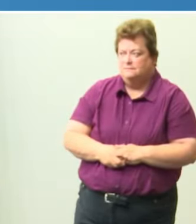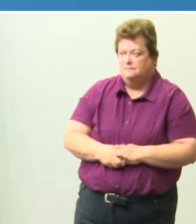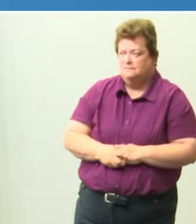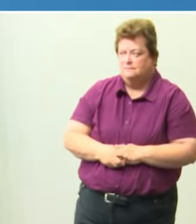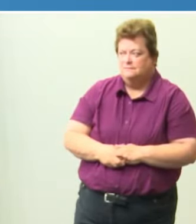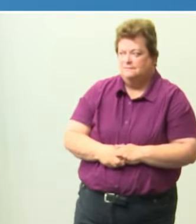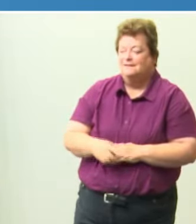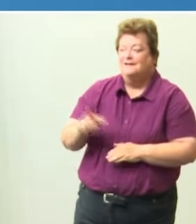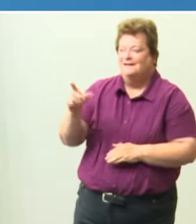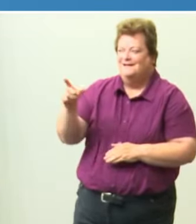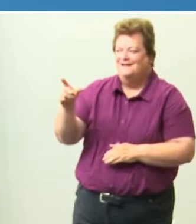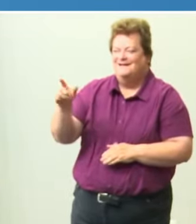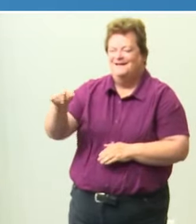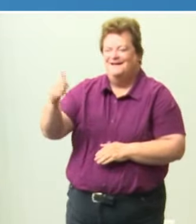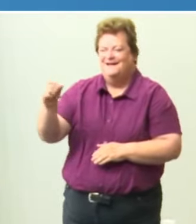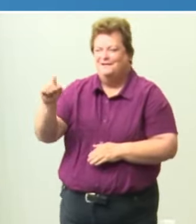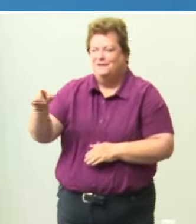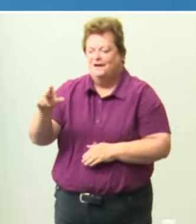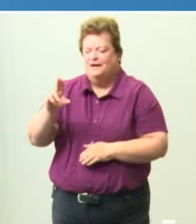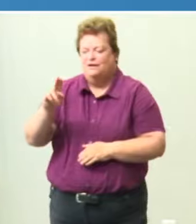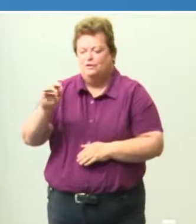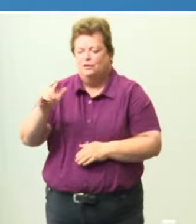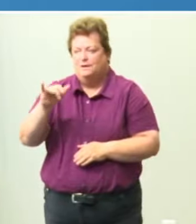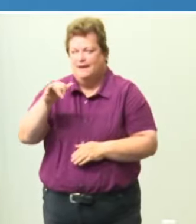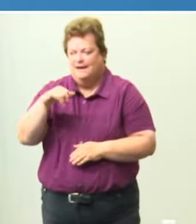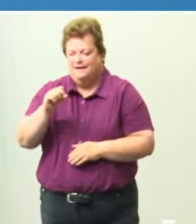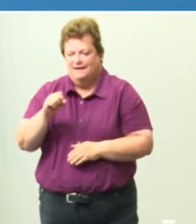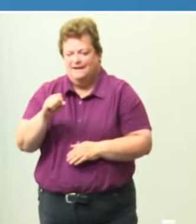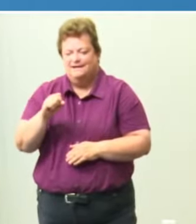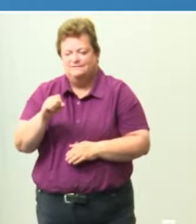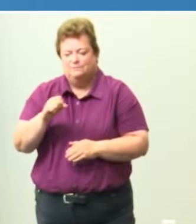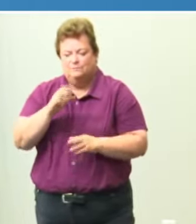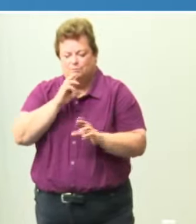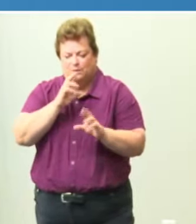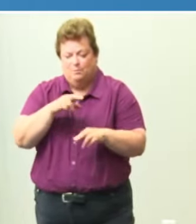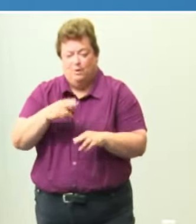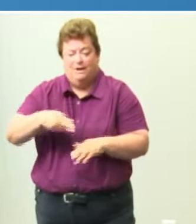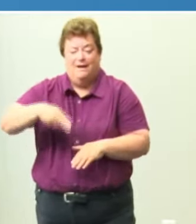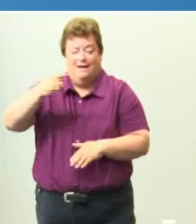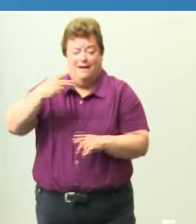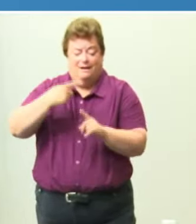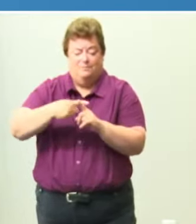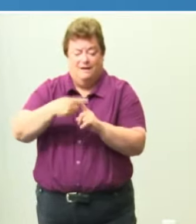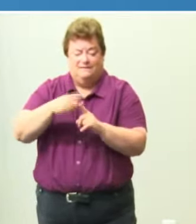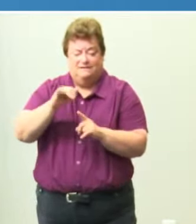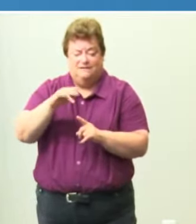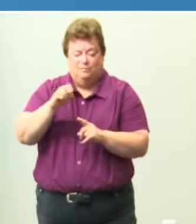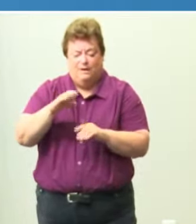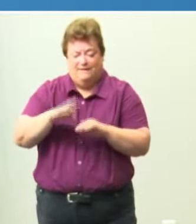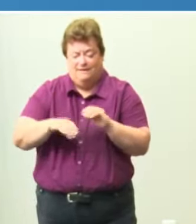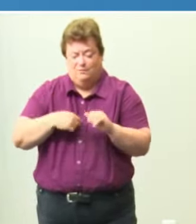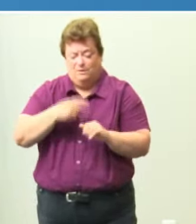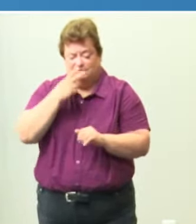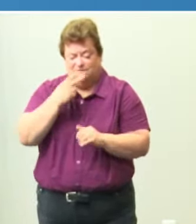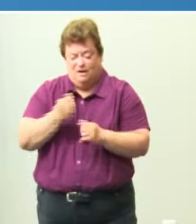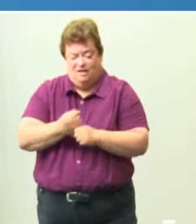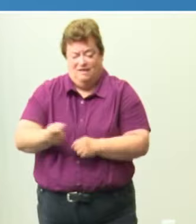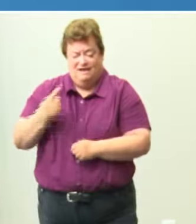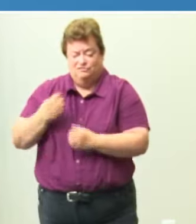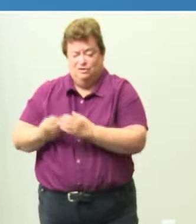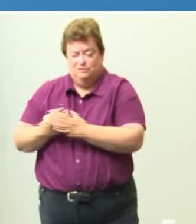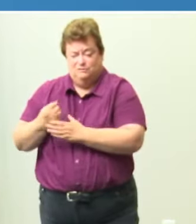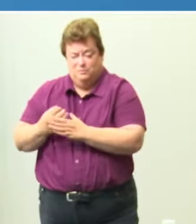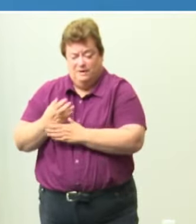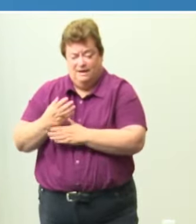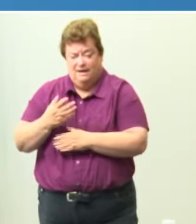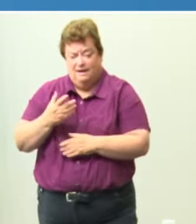I'll go. UNL is reporting a much higher positivity rate than we saw maybe in sort of the spring of last year. Is there any indication